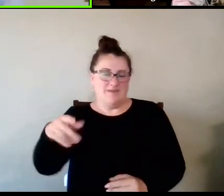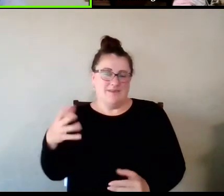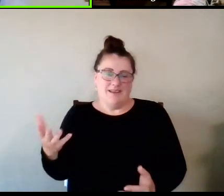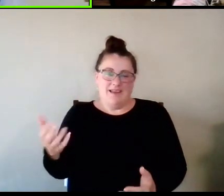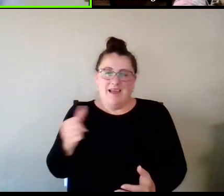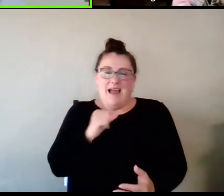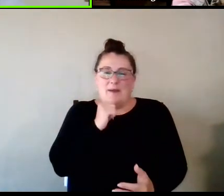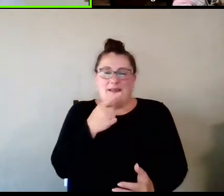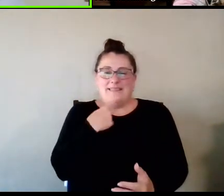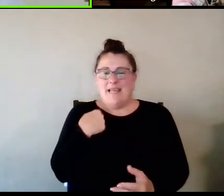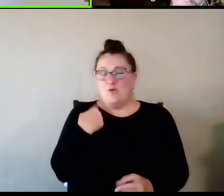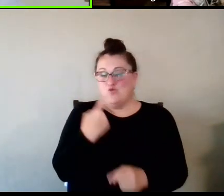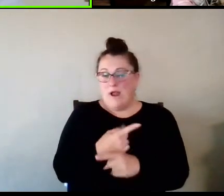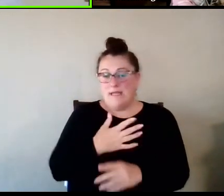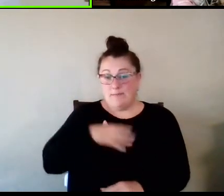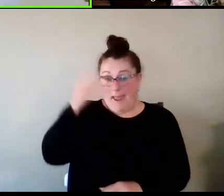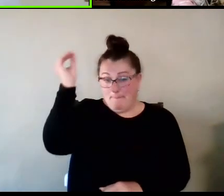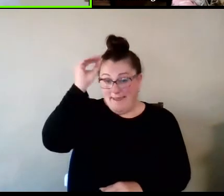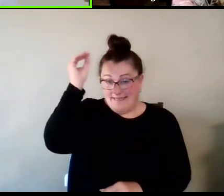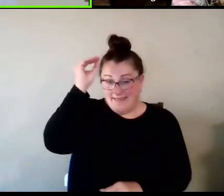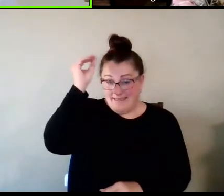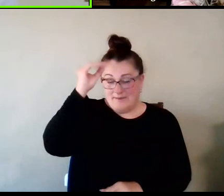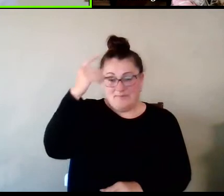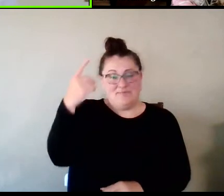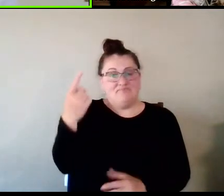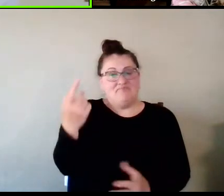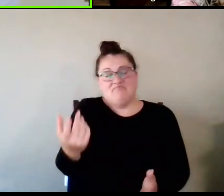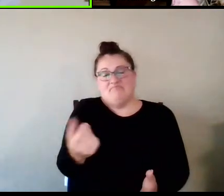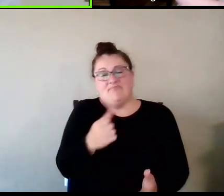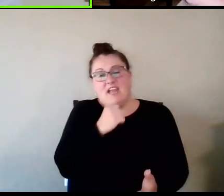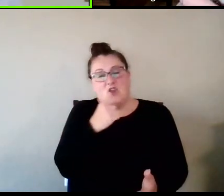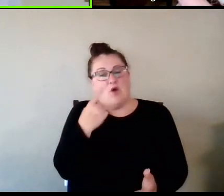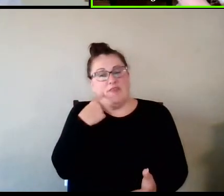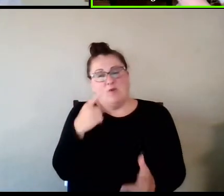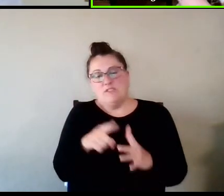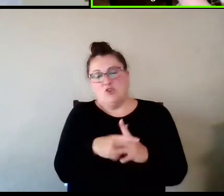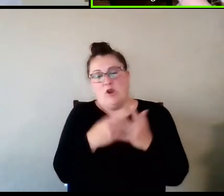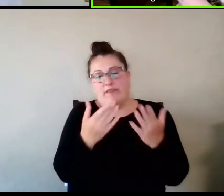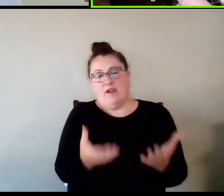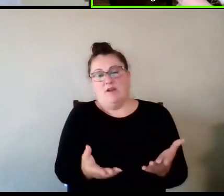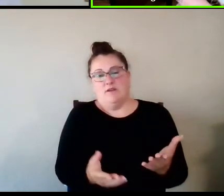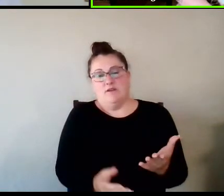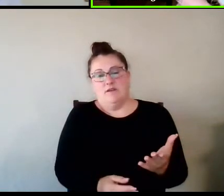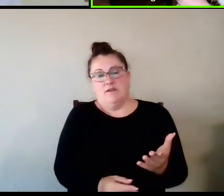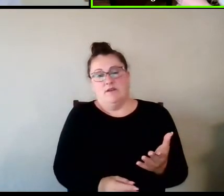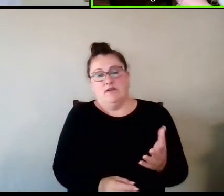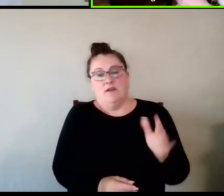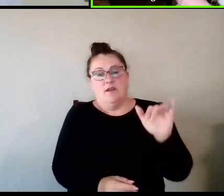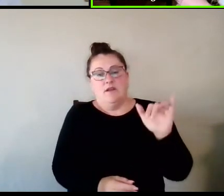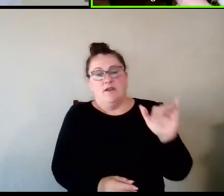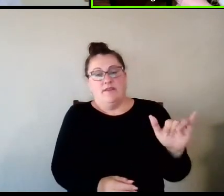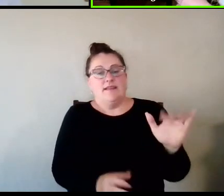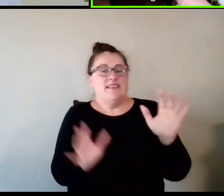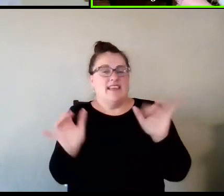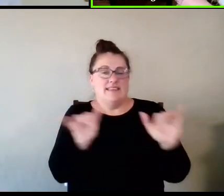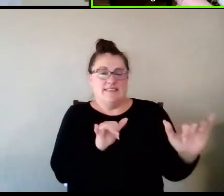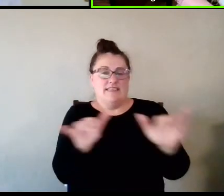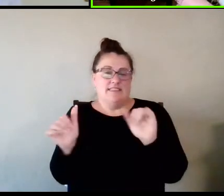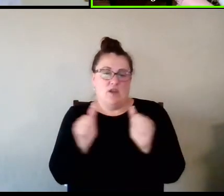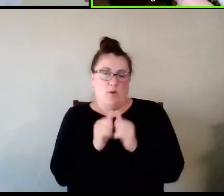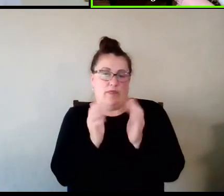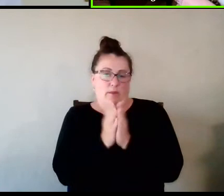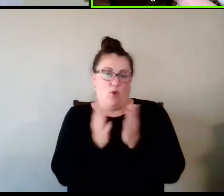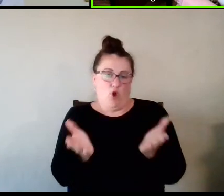right. It's just an opinion. That's not where I think we need to stand to start. Well, that's actually very consistent with the whole